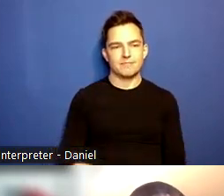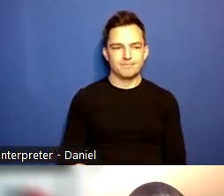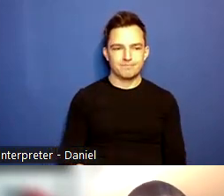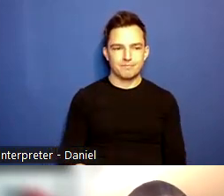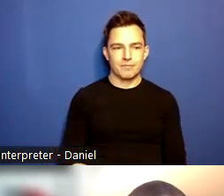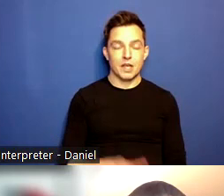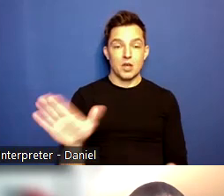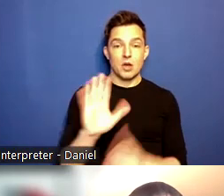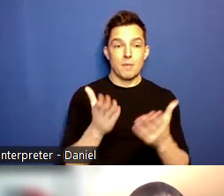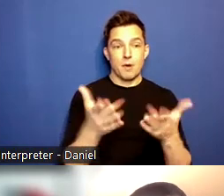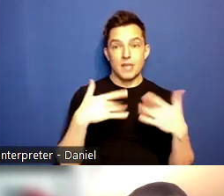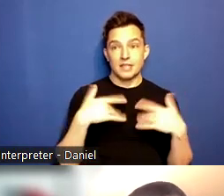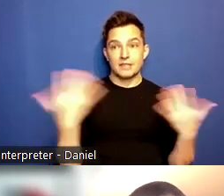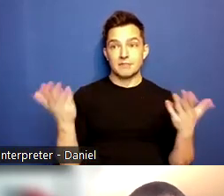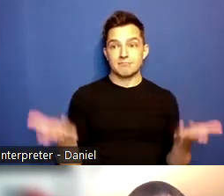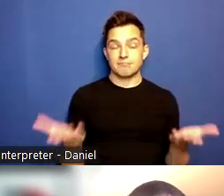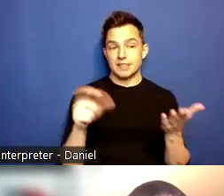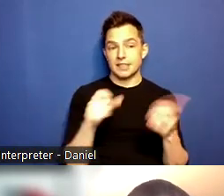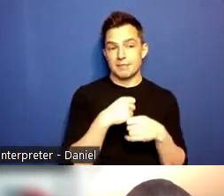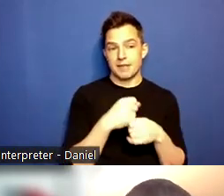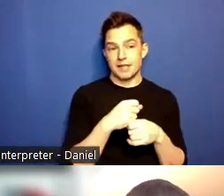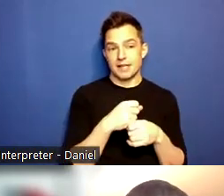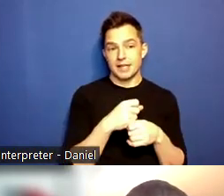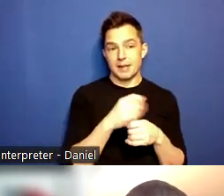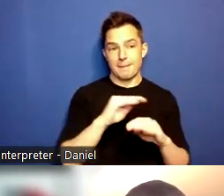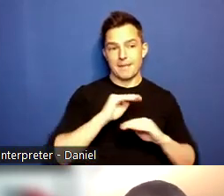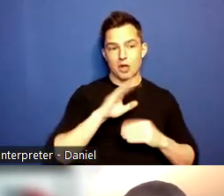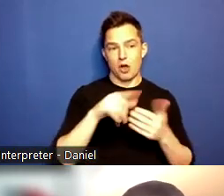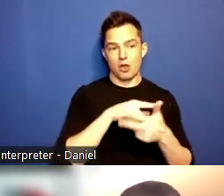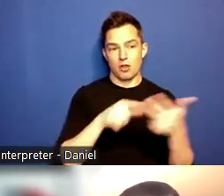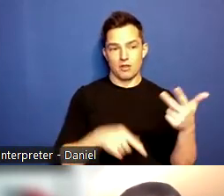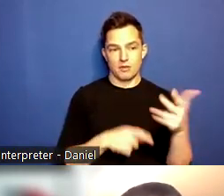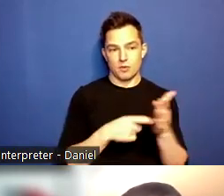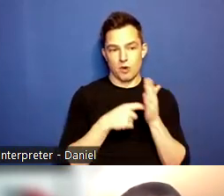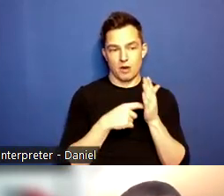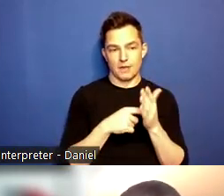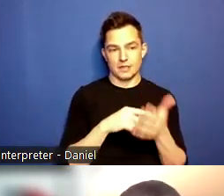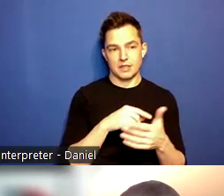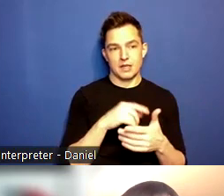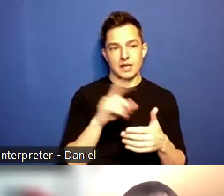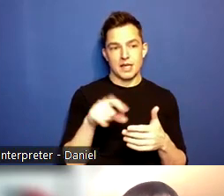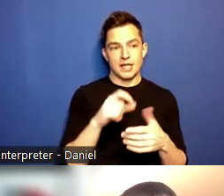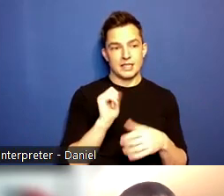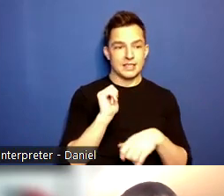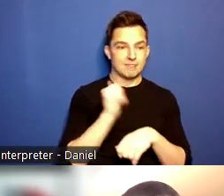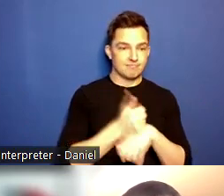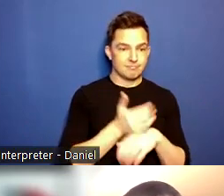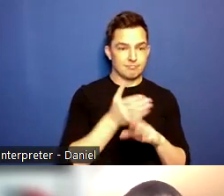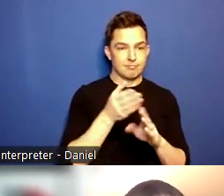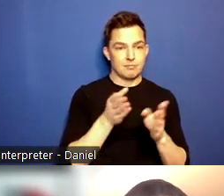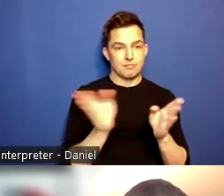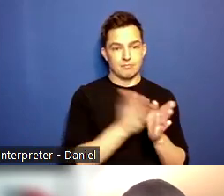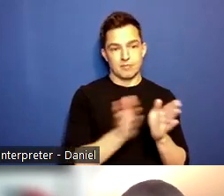Your proposed activities need to meet all of these requirements. They need to take place sometime between